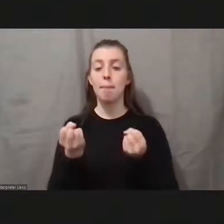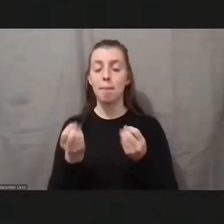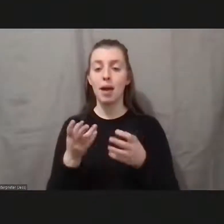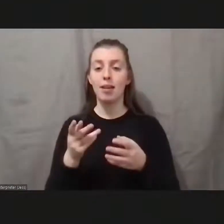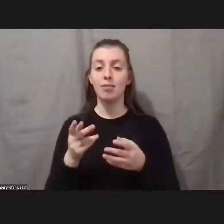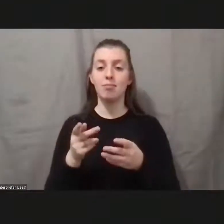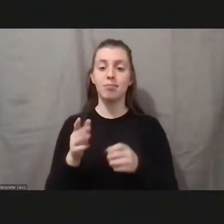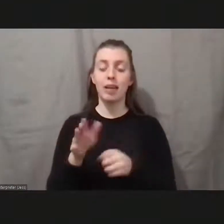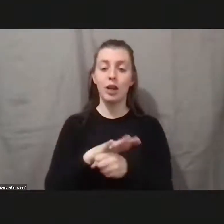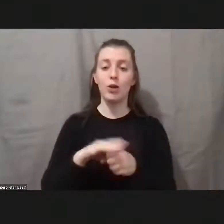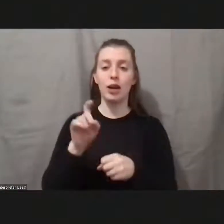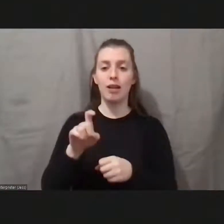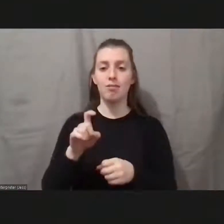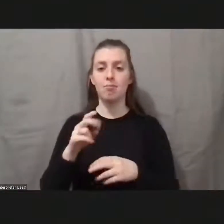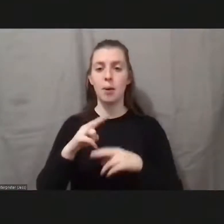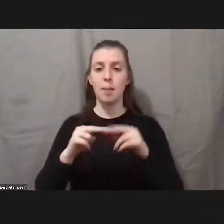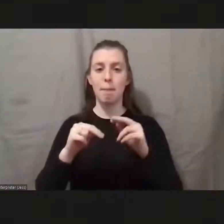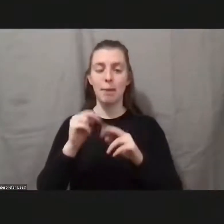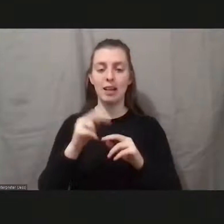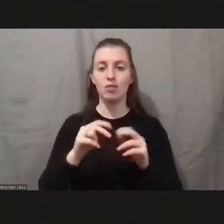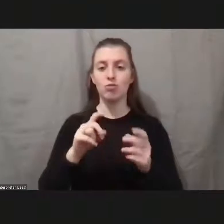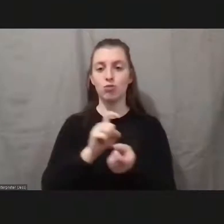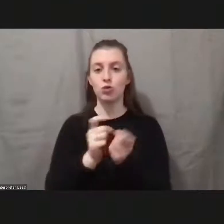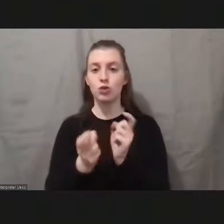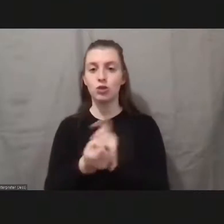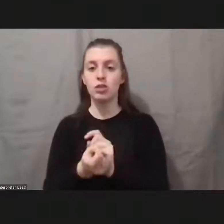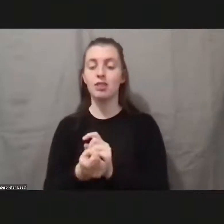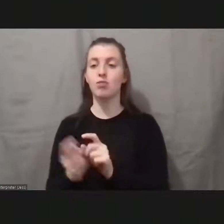training, accommodations when it comes to